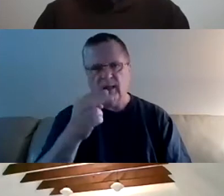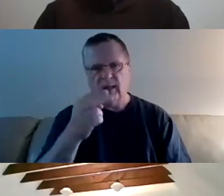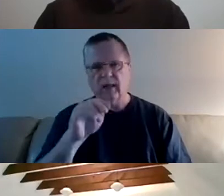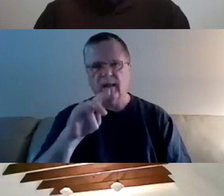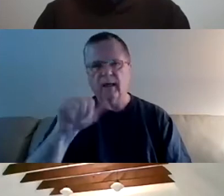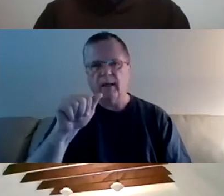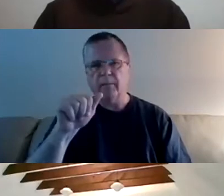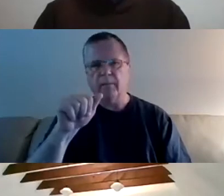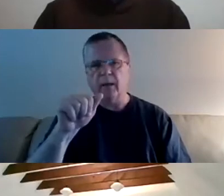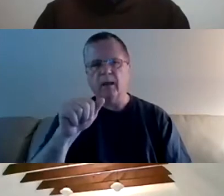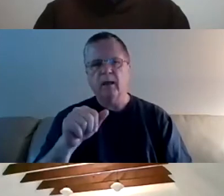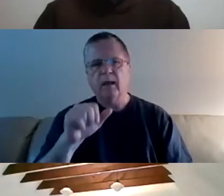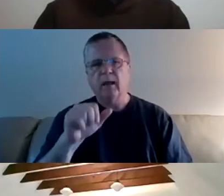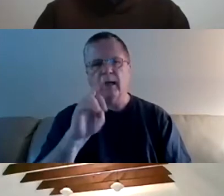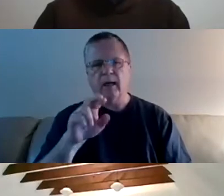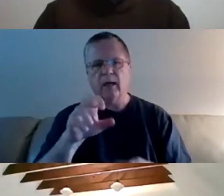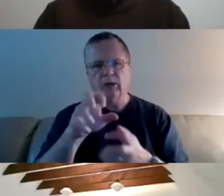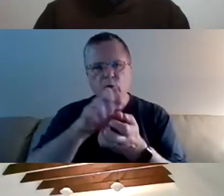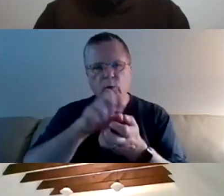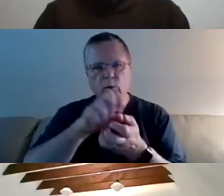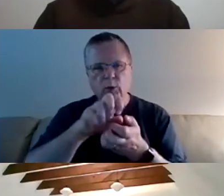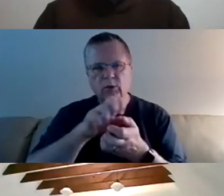scrubbers.